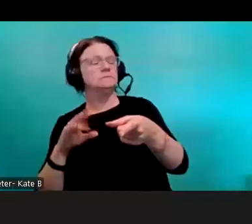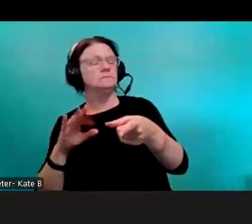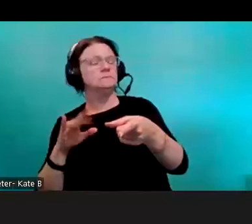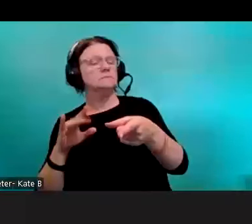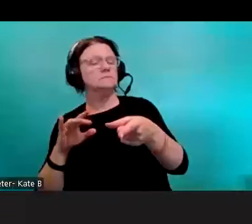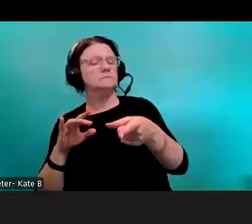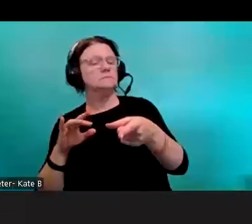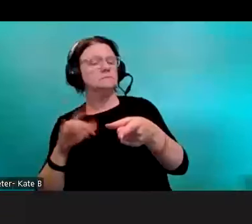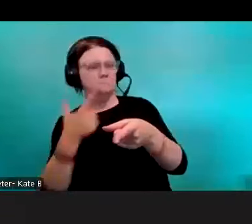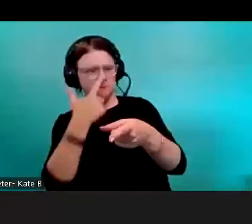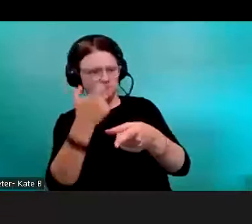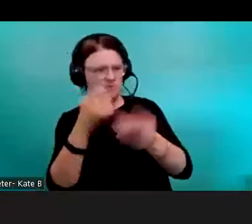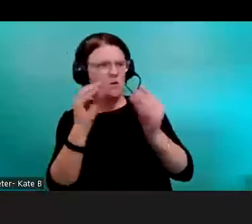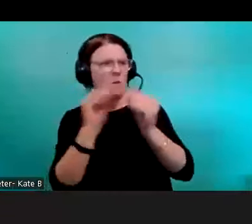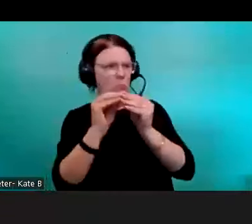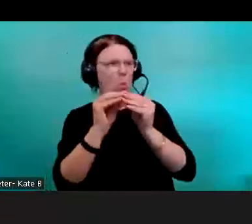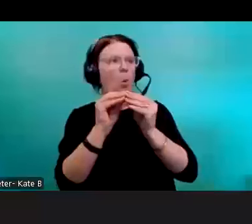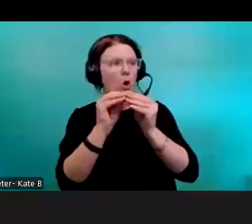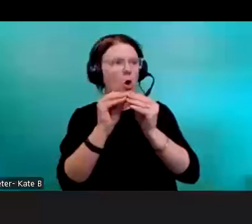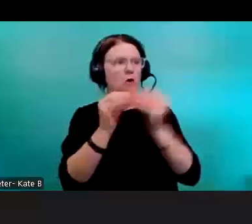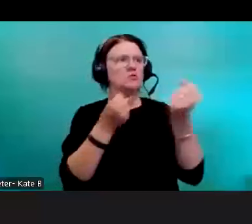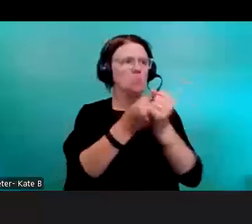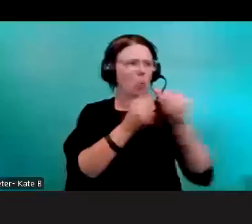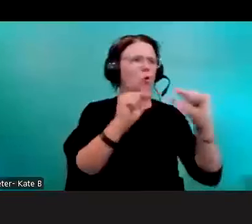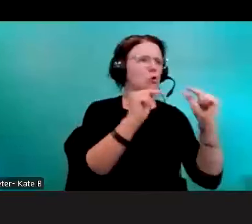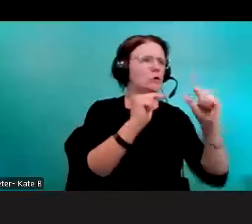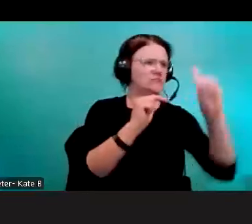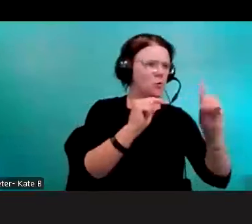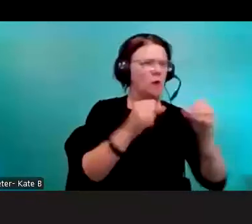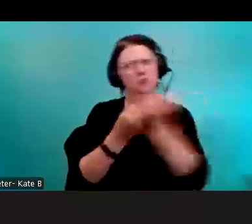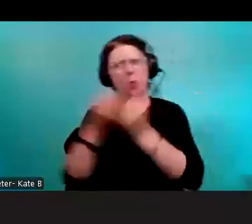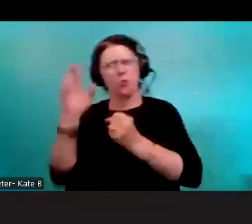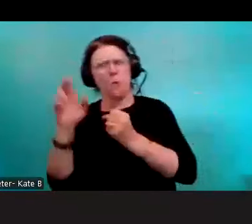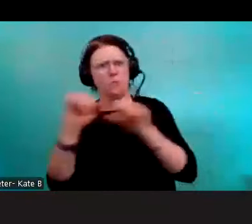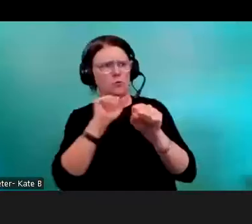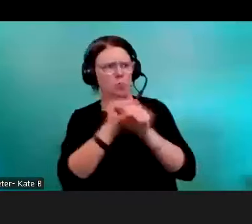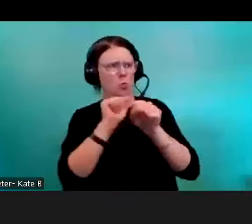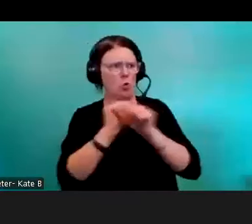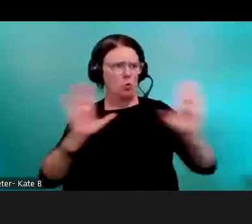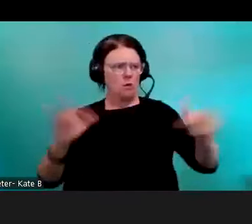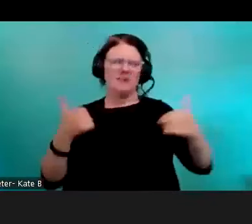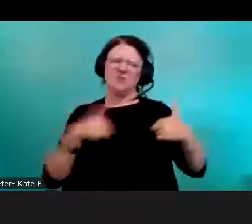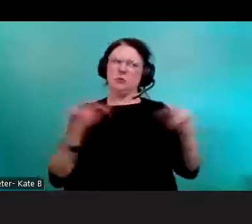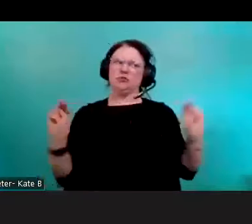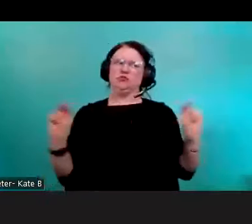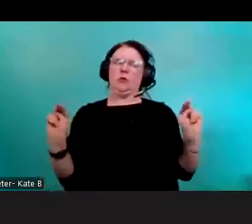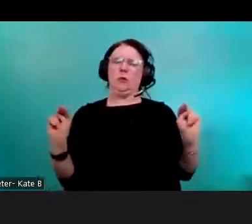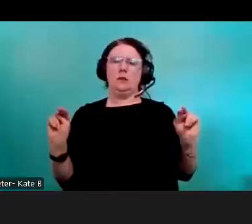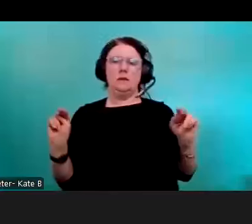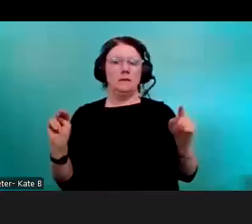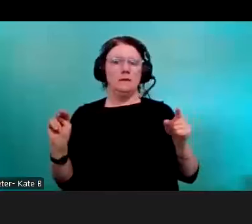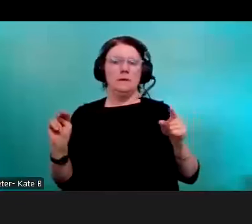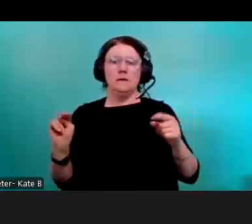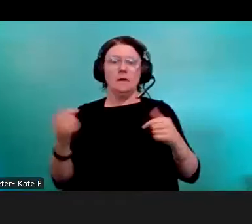someone who's interested in doing more partisan work versus nonpartisan work. And I just would say, you know, the League of